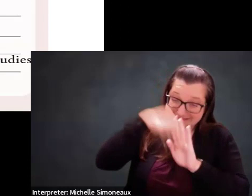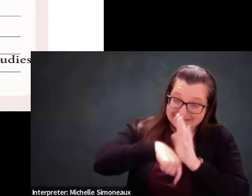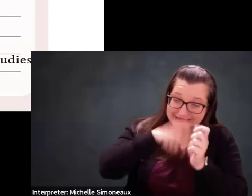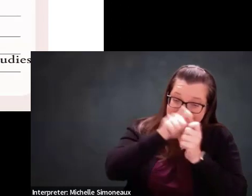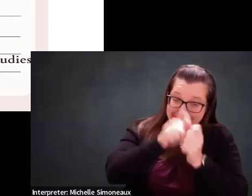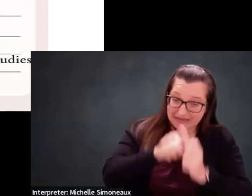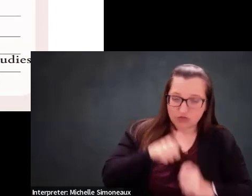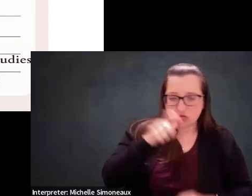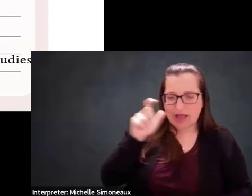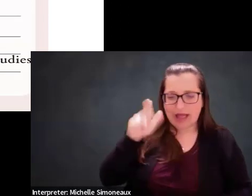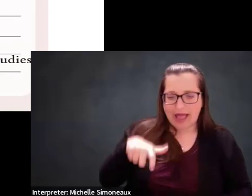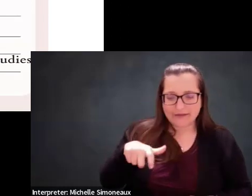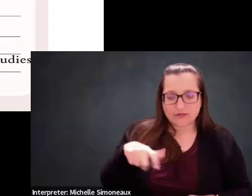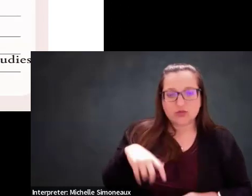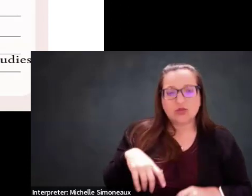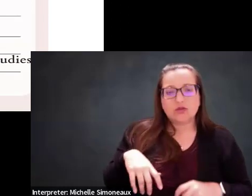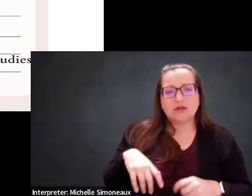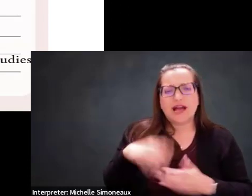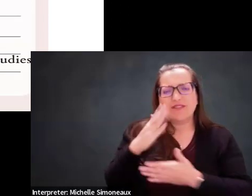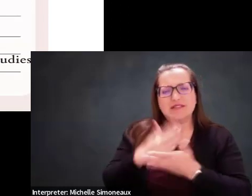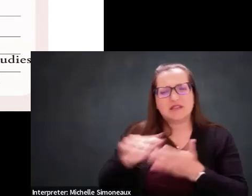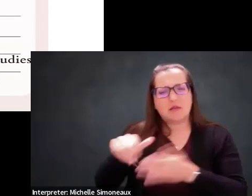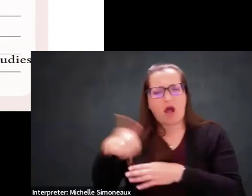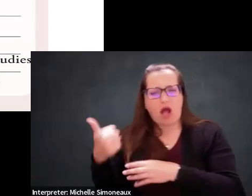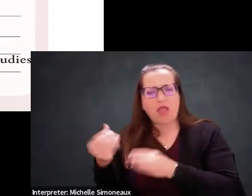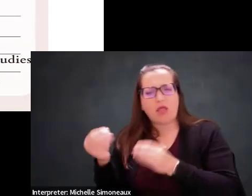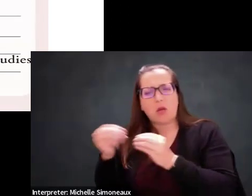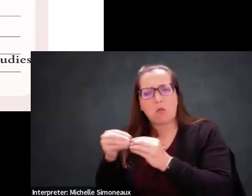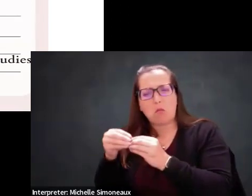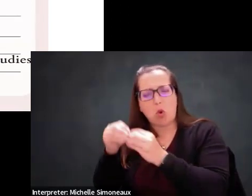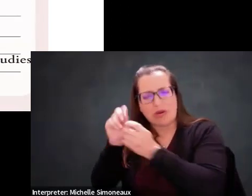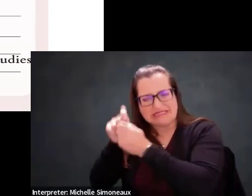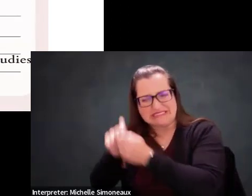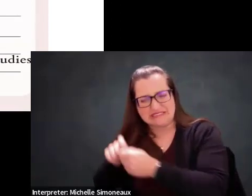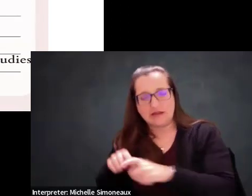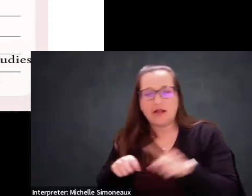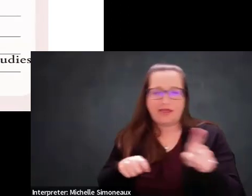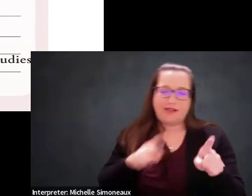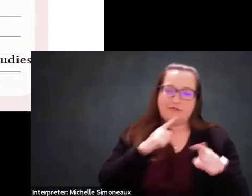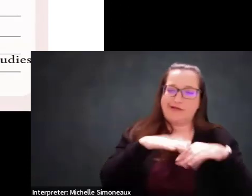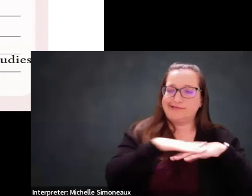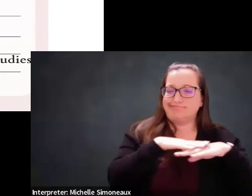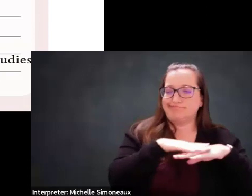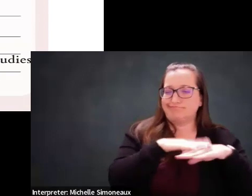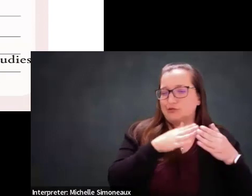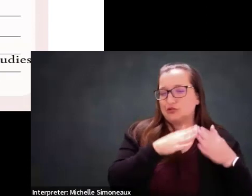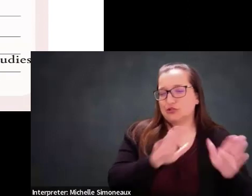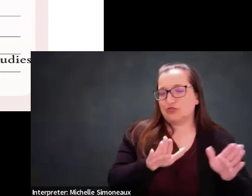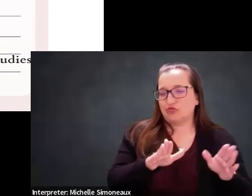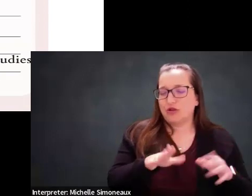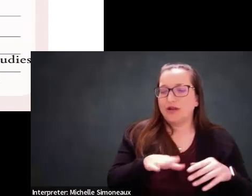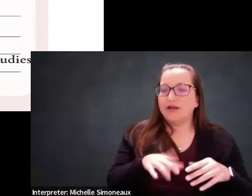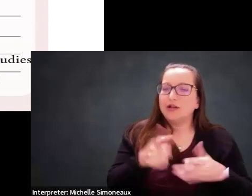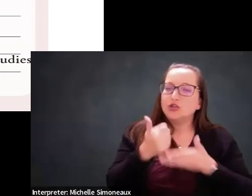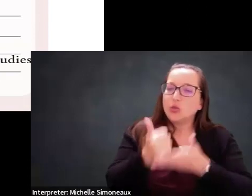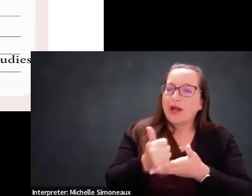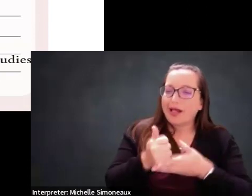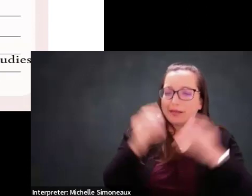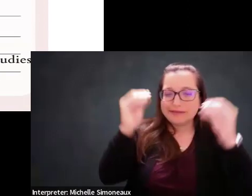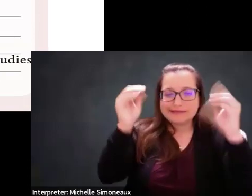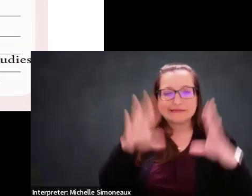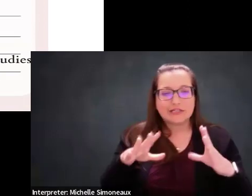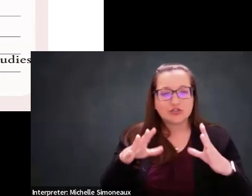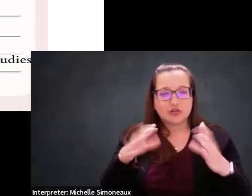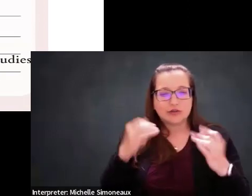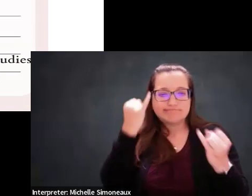much more information, but this one is very general. And this is what I kind of give to teachers to kind of help. Like these are expectations and things that you can